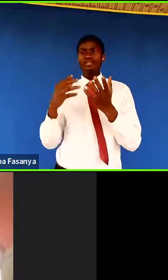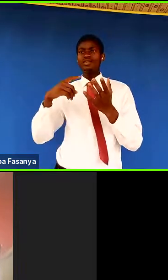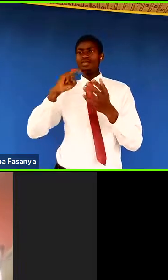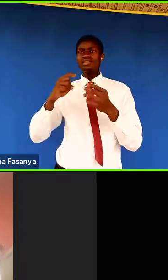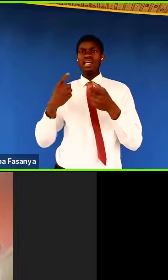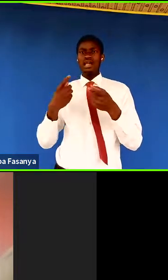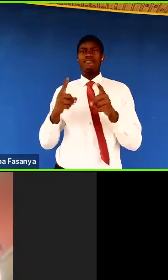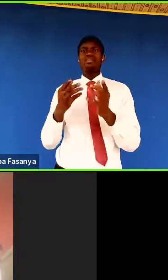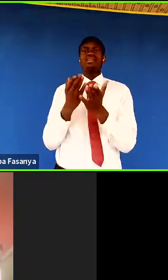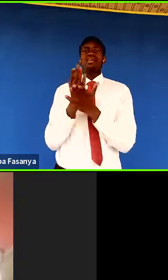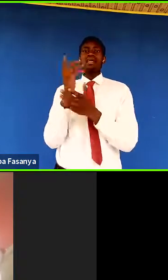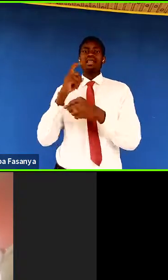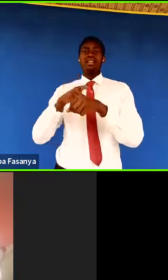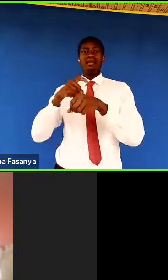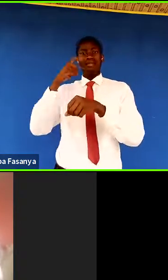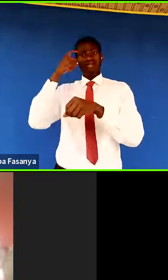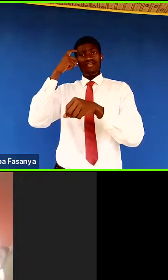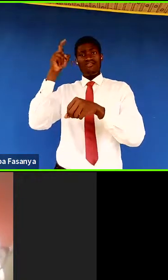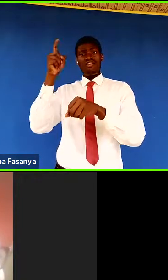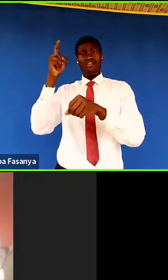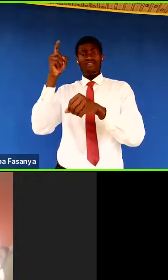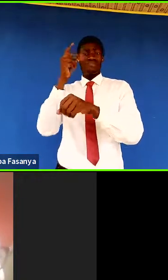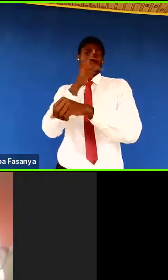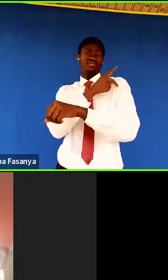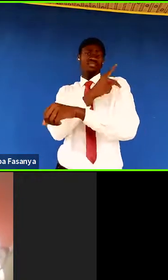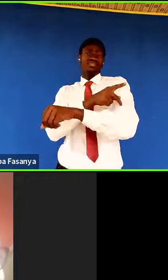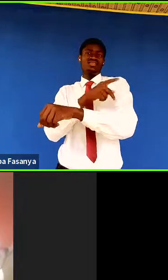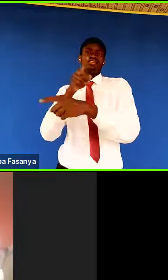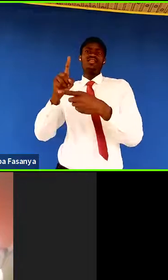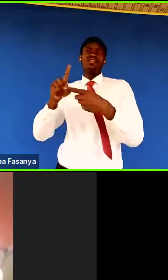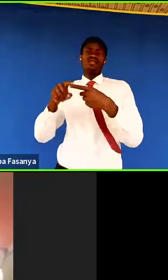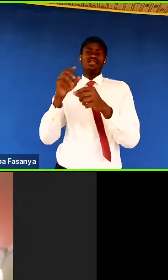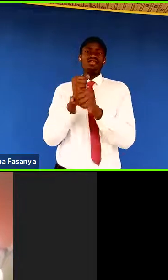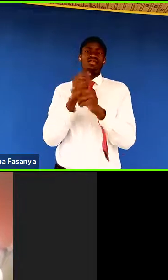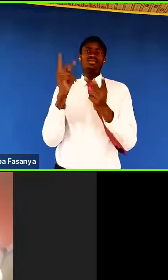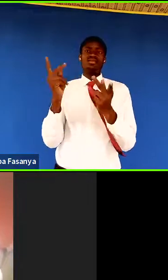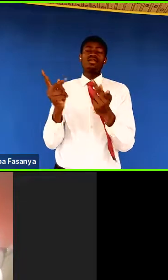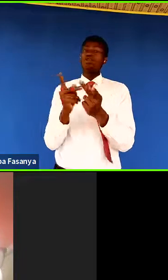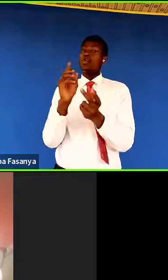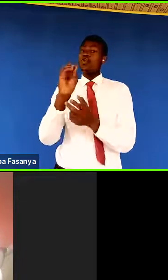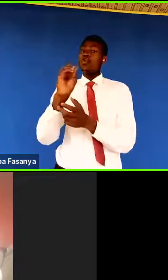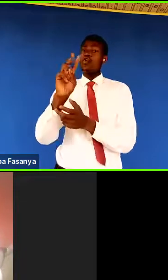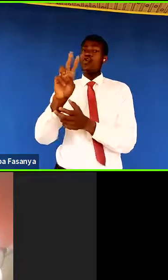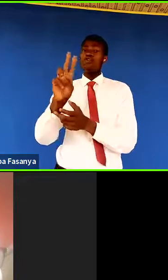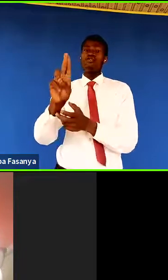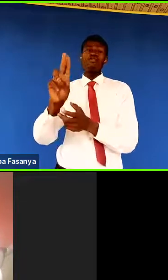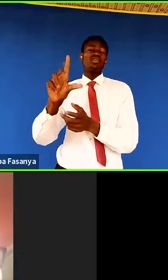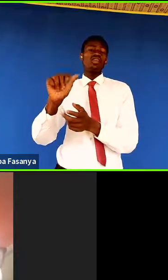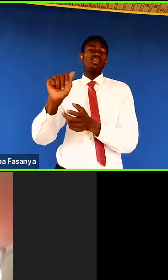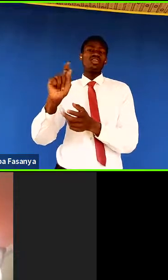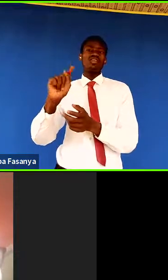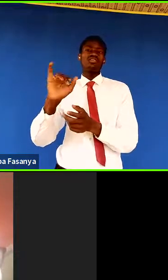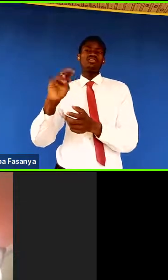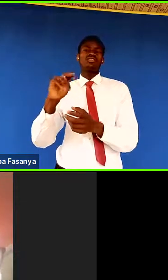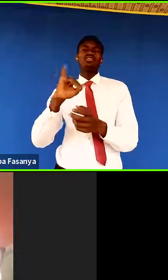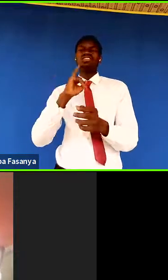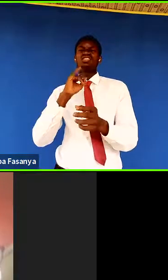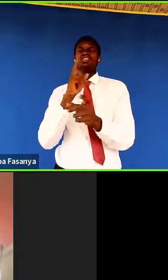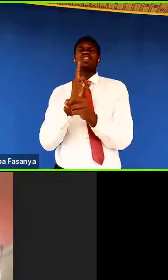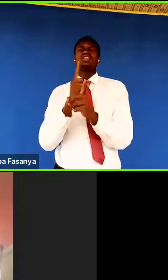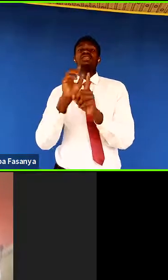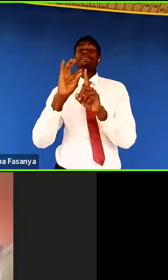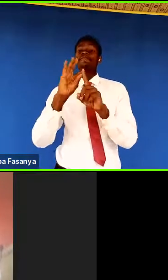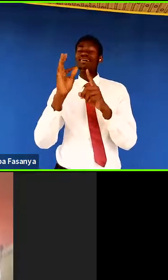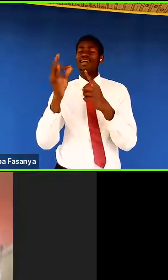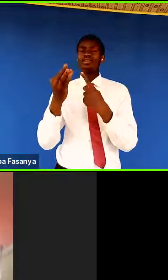place. Ovulation is just part of it. Okay, thank you, Dr. J. So it's